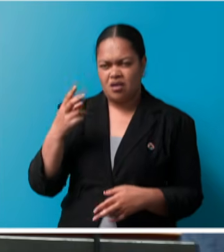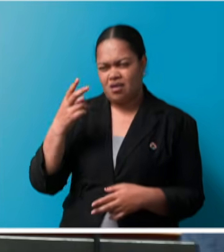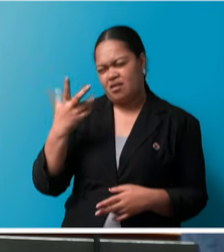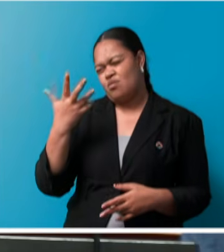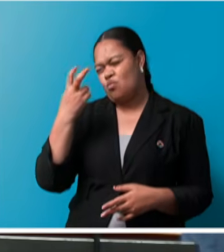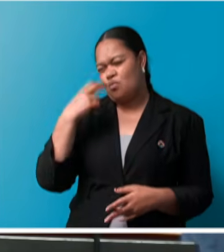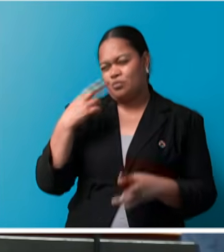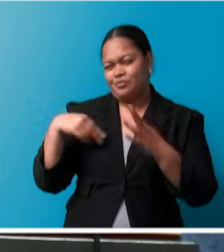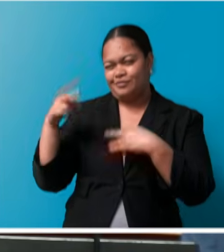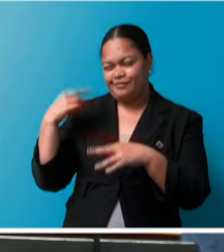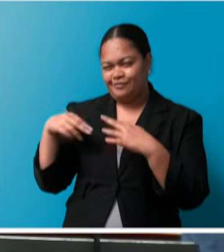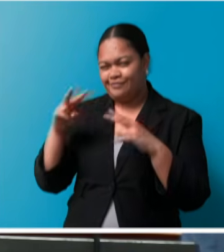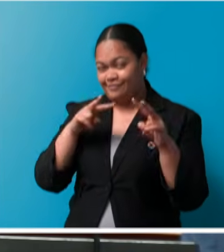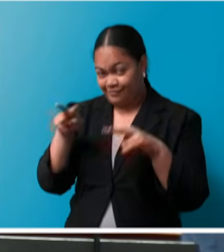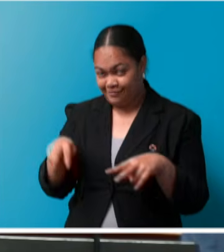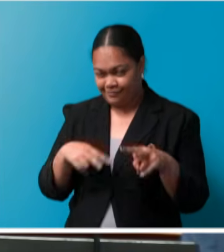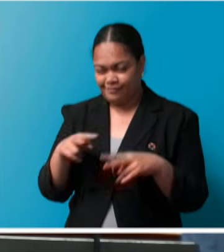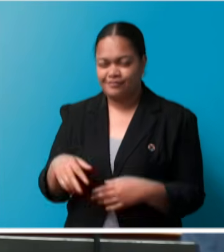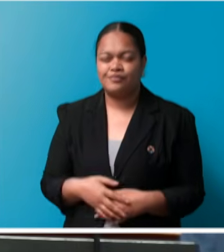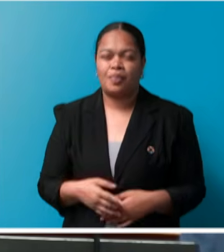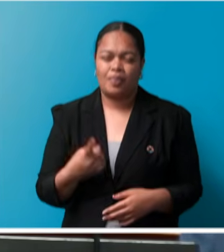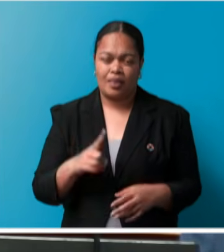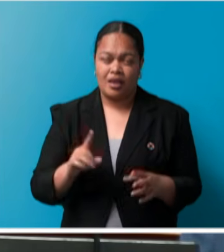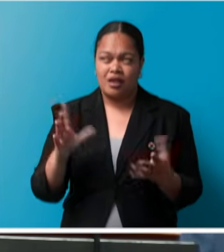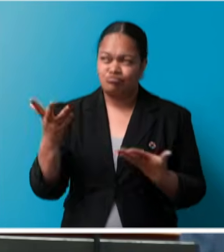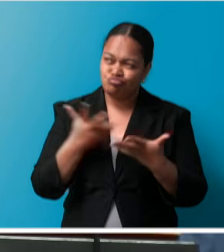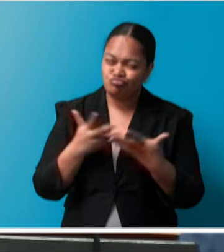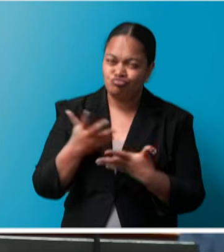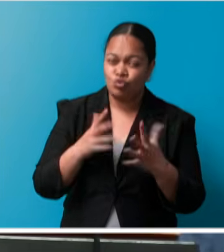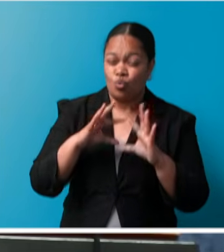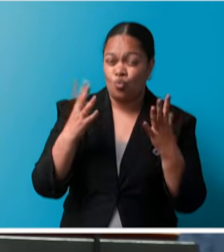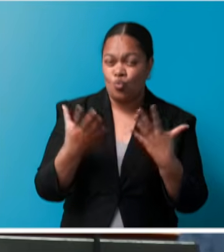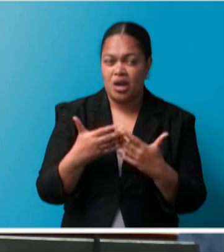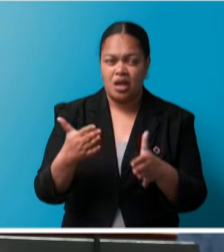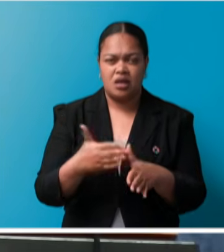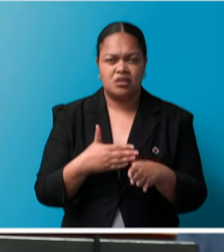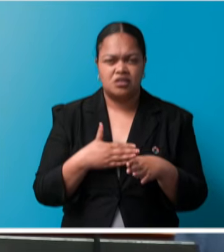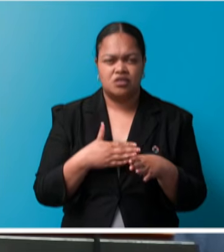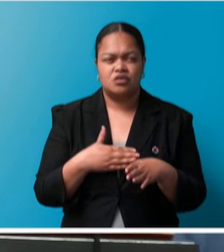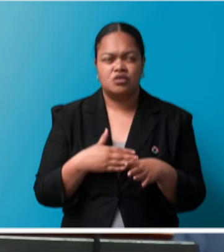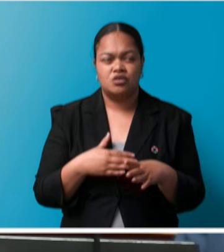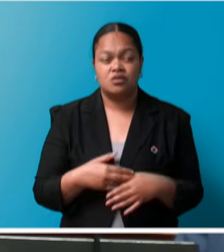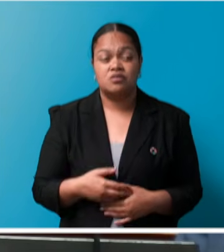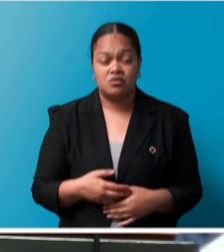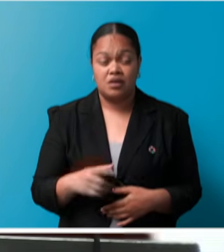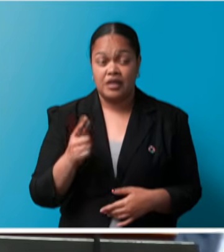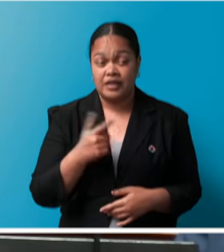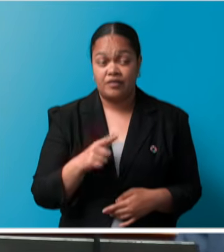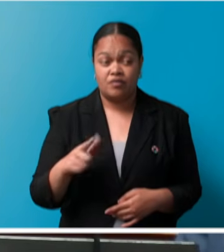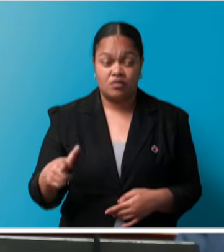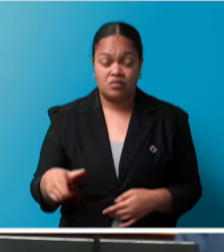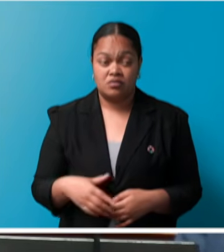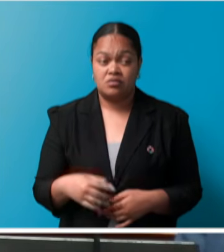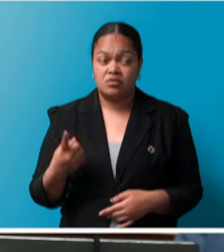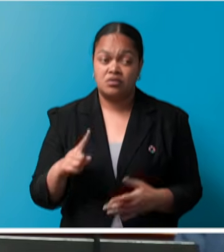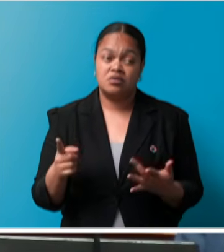been negotiating with the World Heritage Organization as well. And I'll tell you one thing, Levuka and other